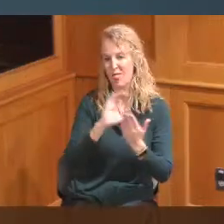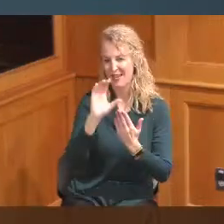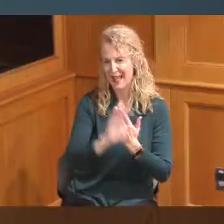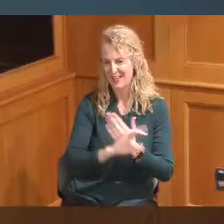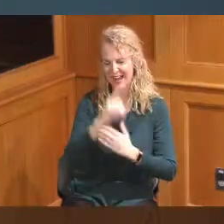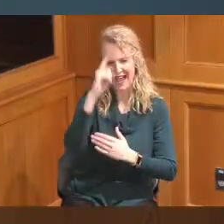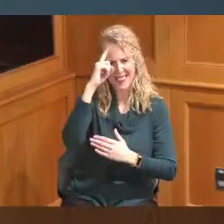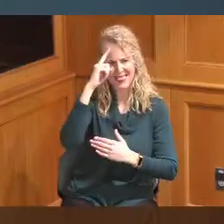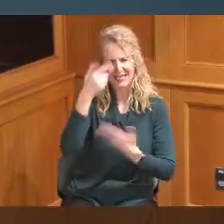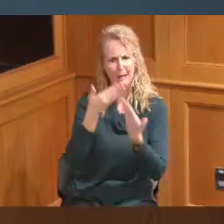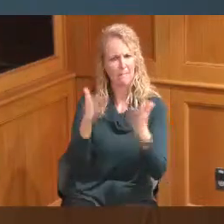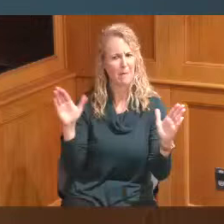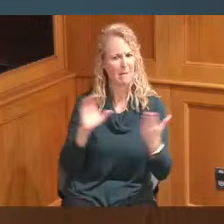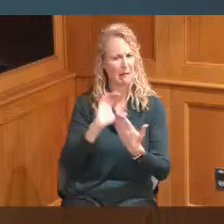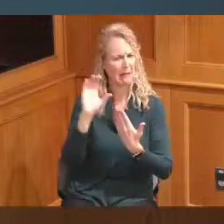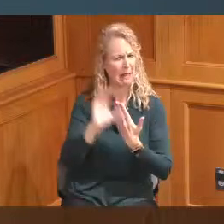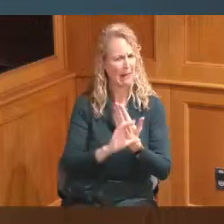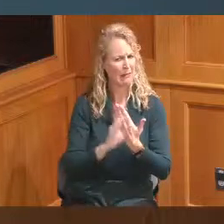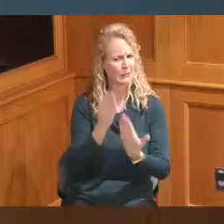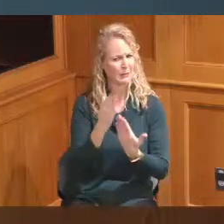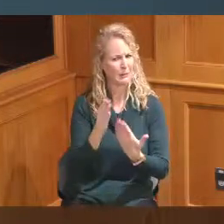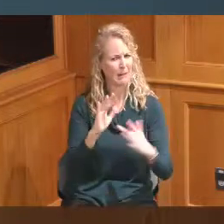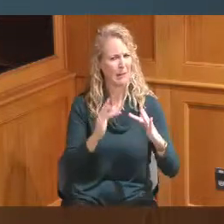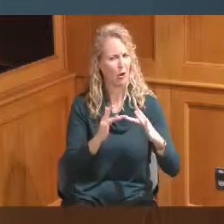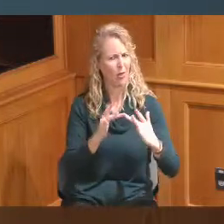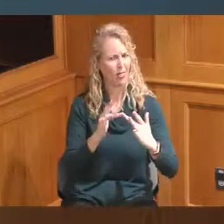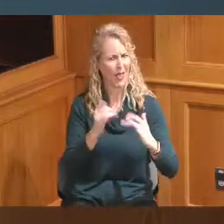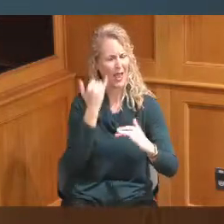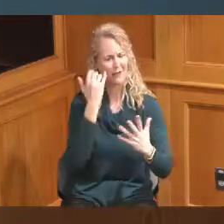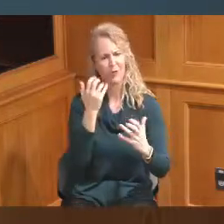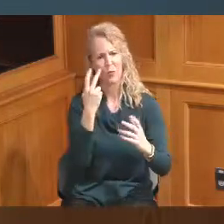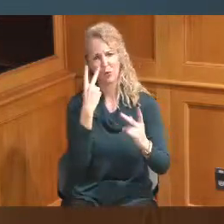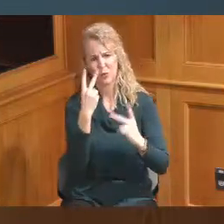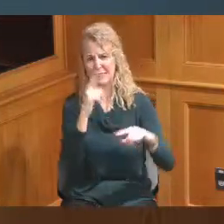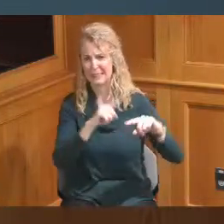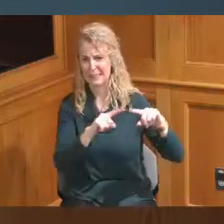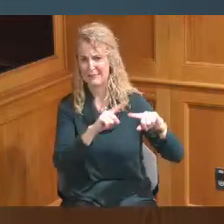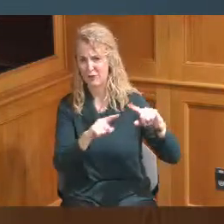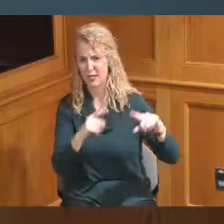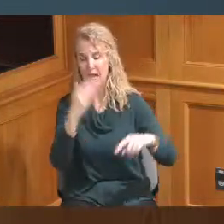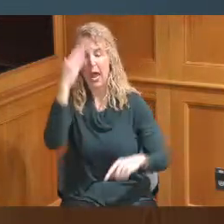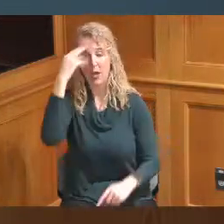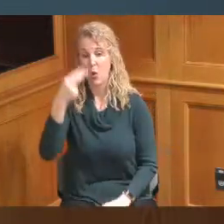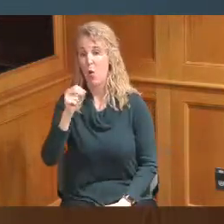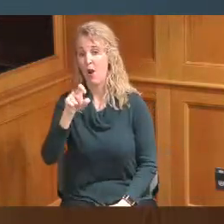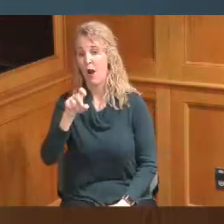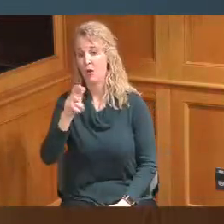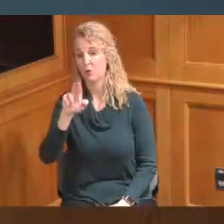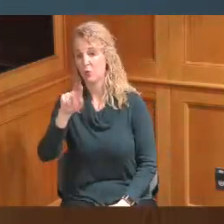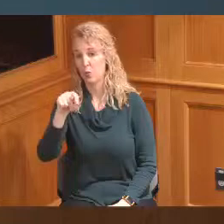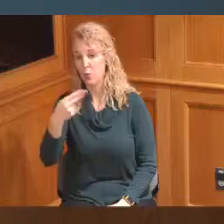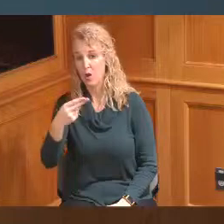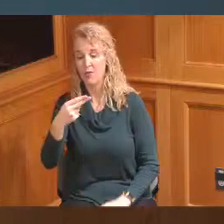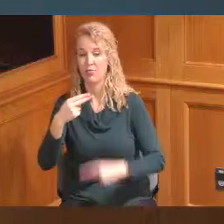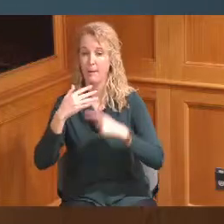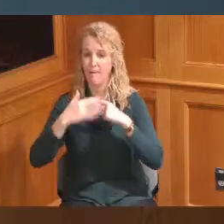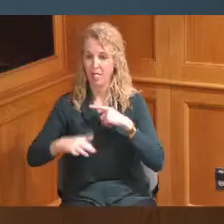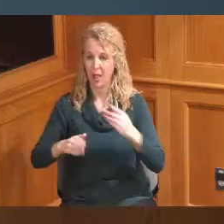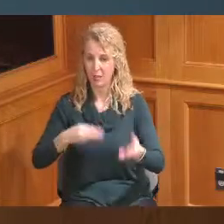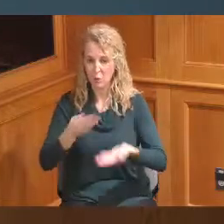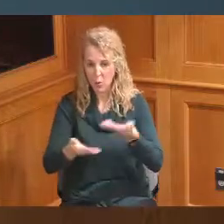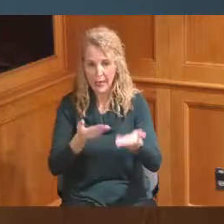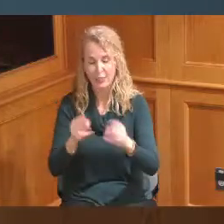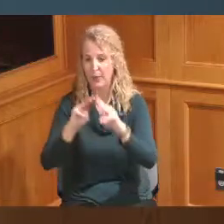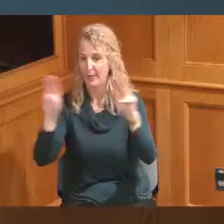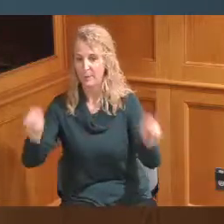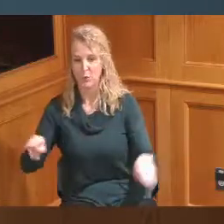a public calendar and maybe a link to the calendar if people want to know different activities. Hawkswork Blood is doing something. The Museum Center is having something